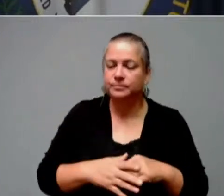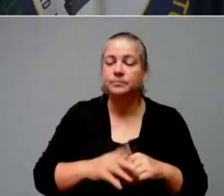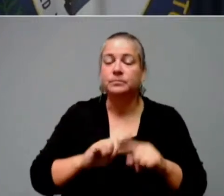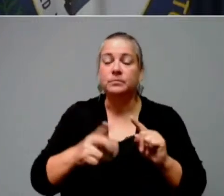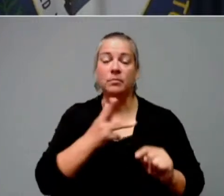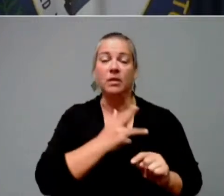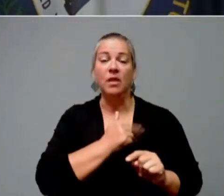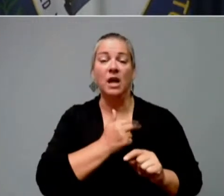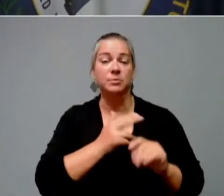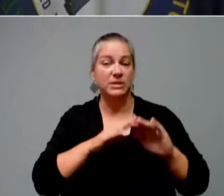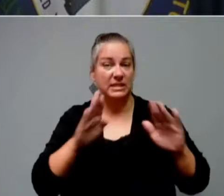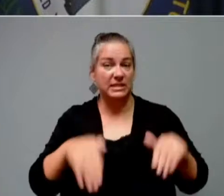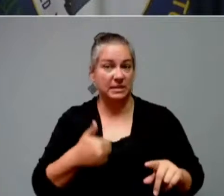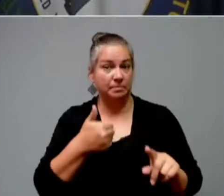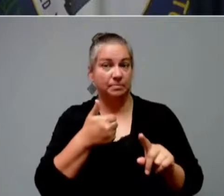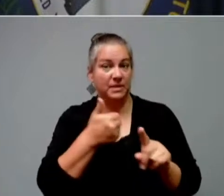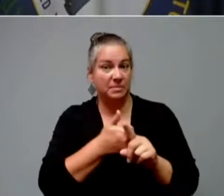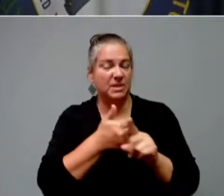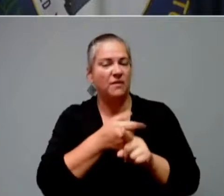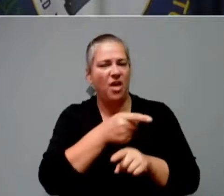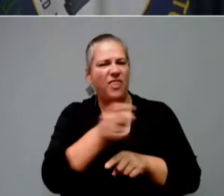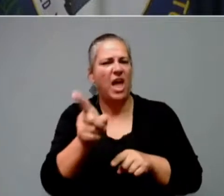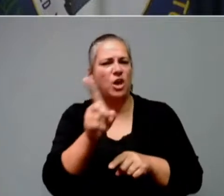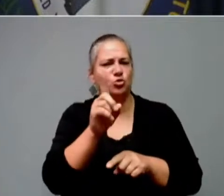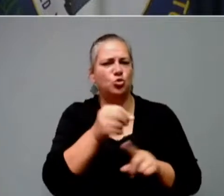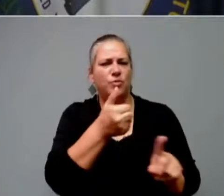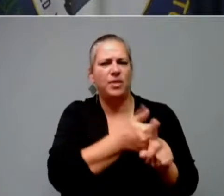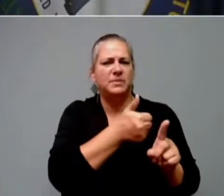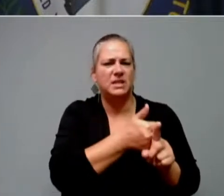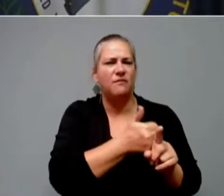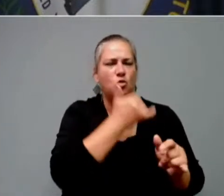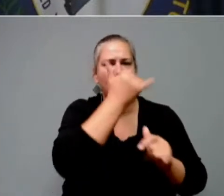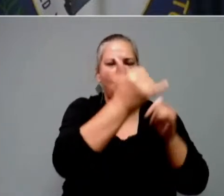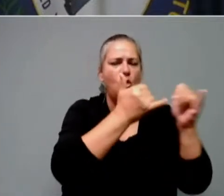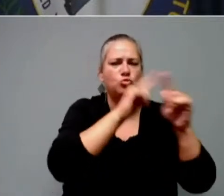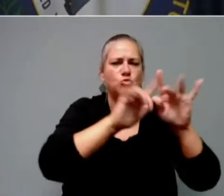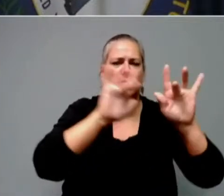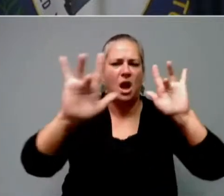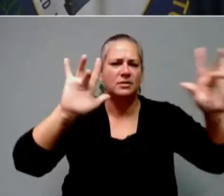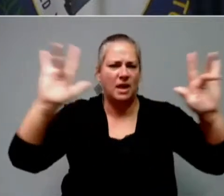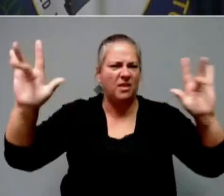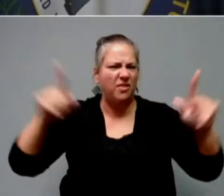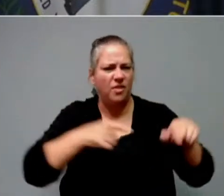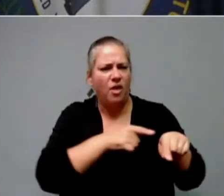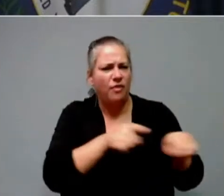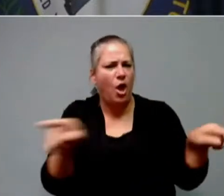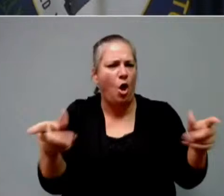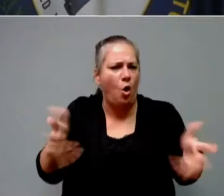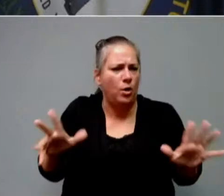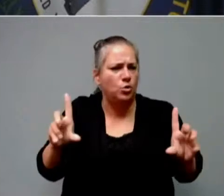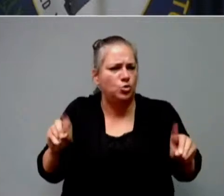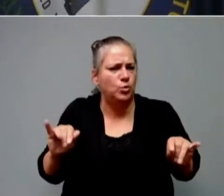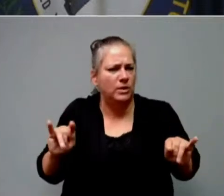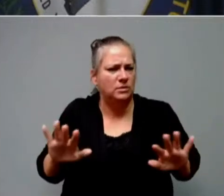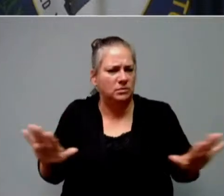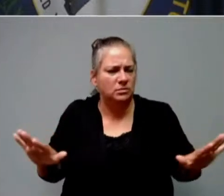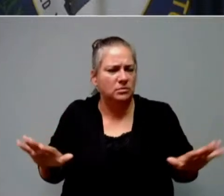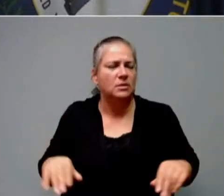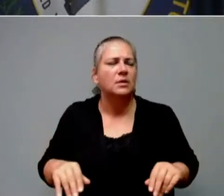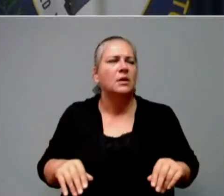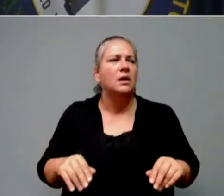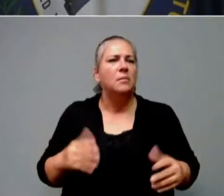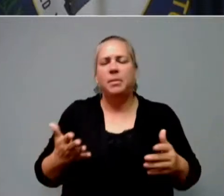themselves do that and do it actively. What we are working on at the moment is how, whether it's through the National